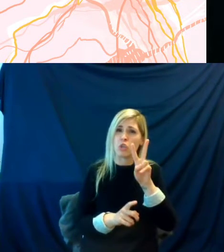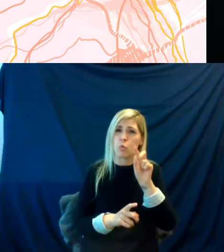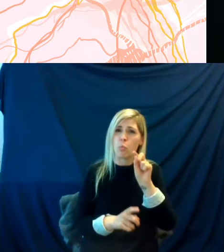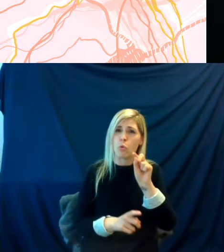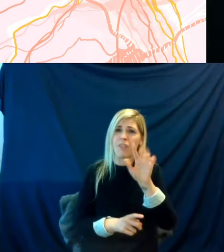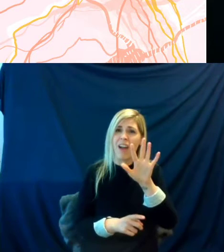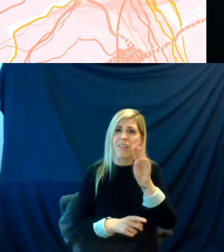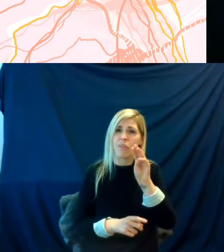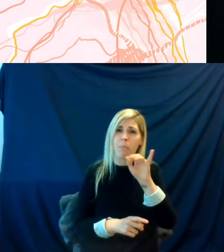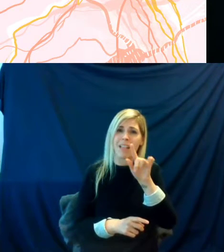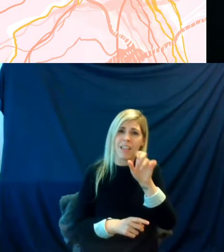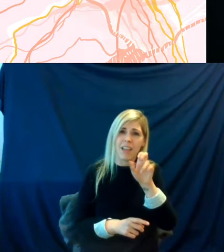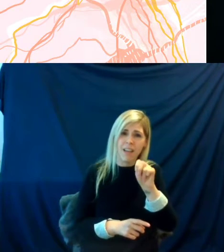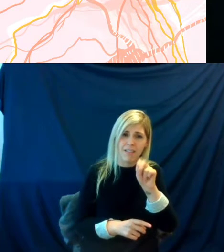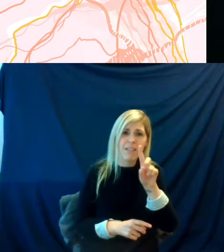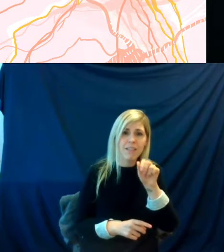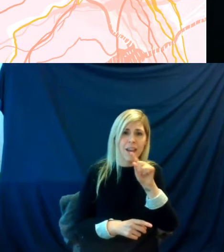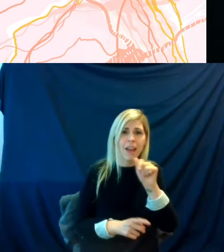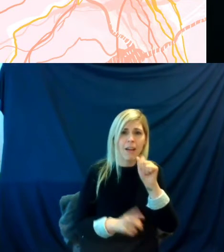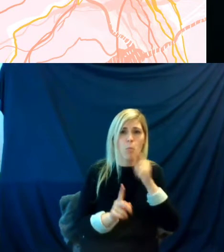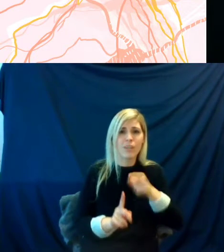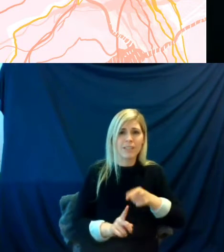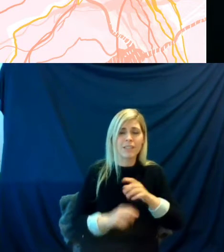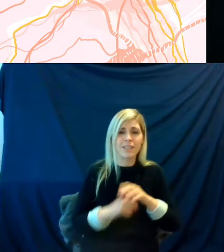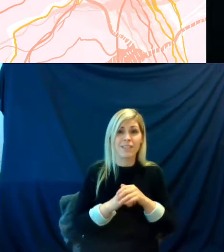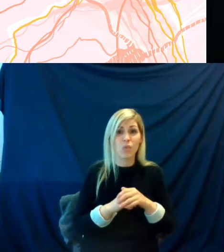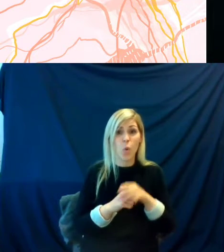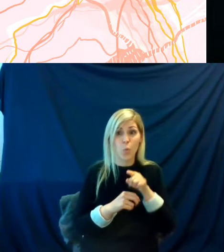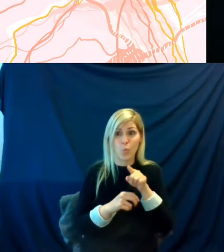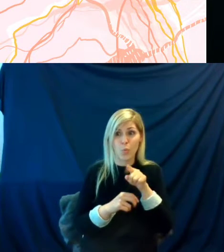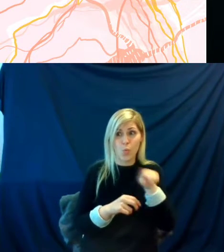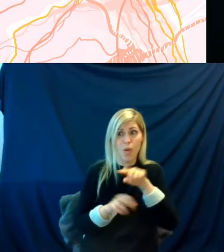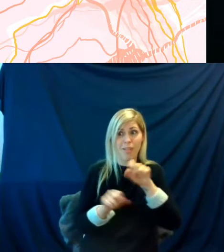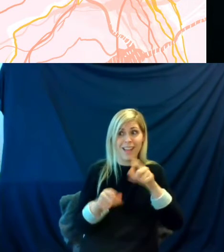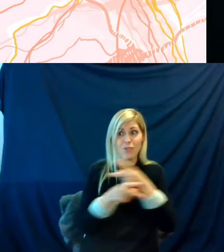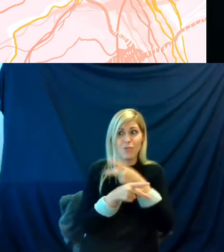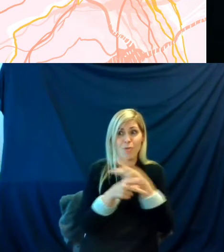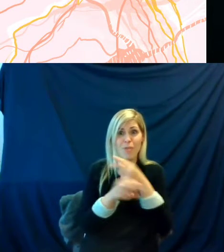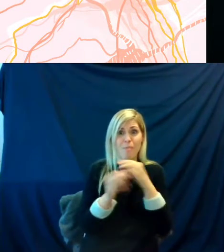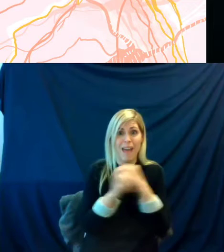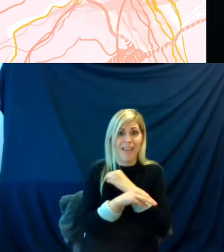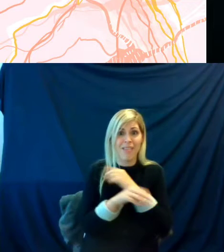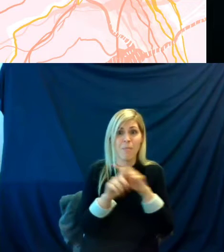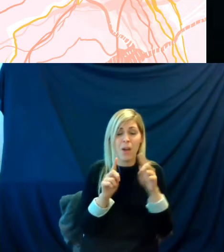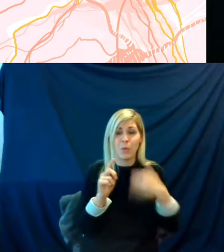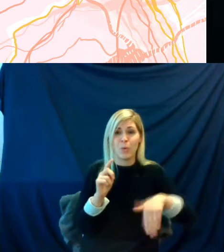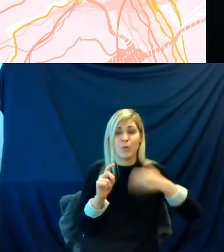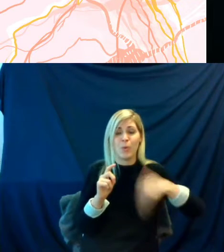around 2.5 million data points. So someone can do the math, but that is